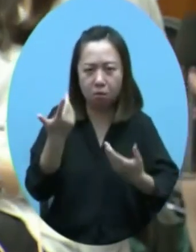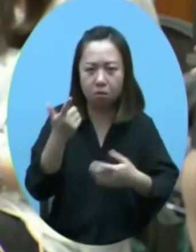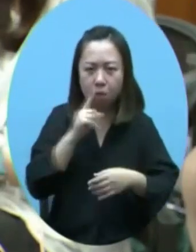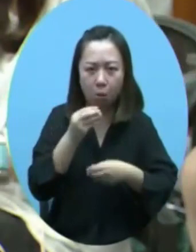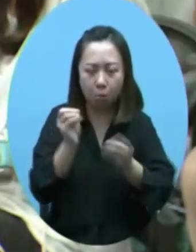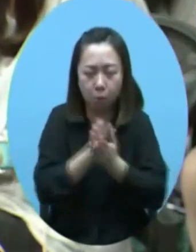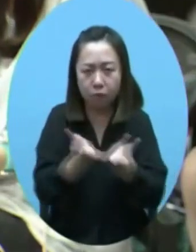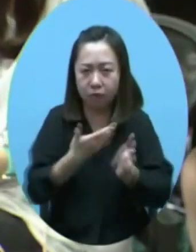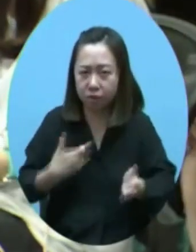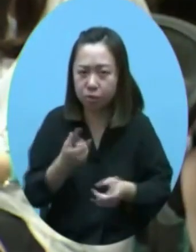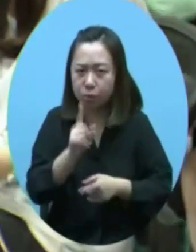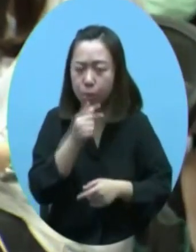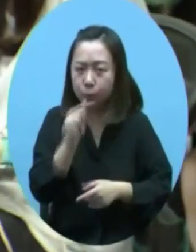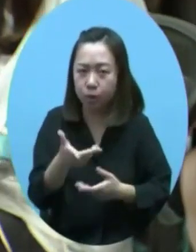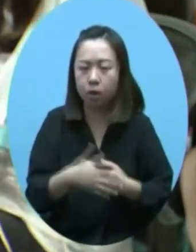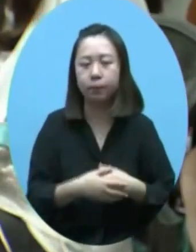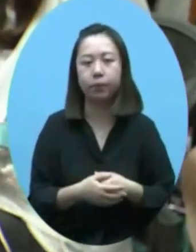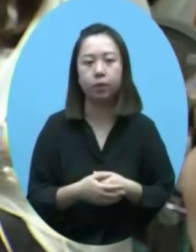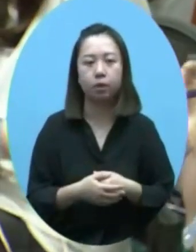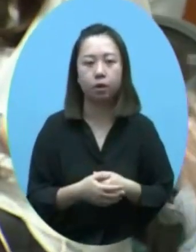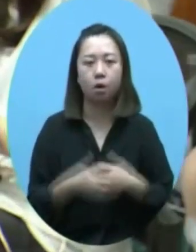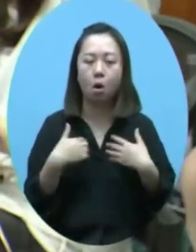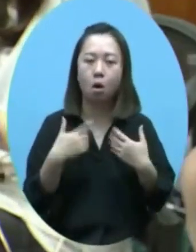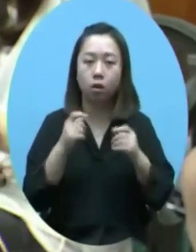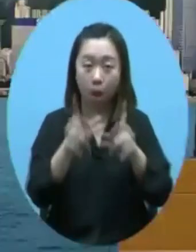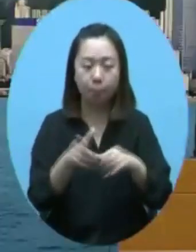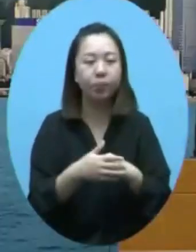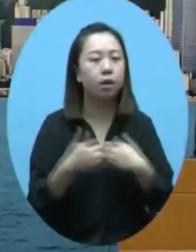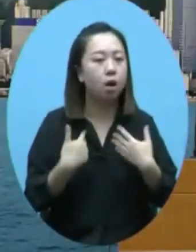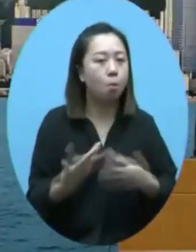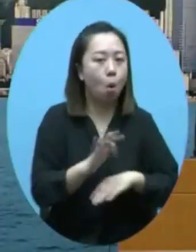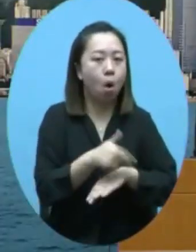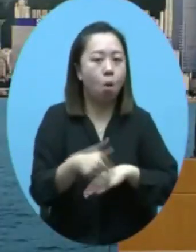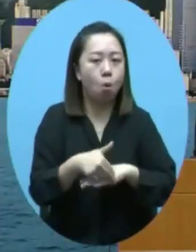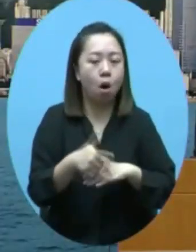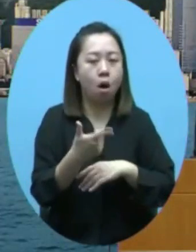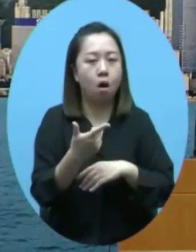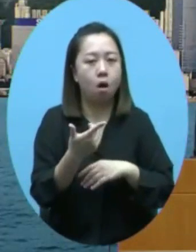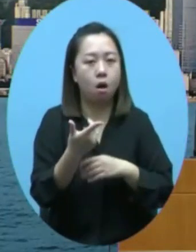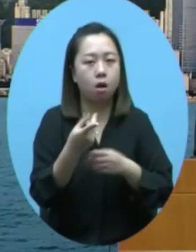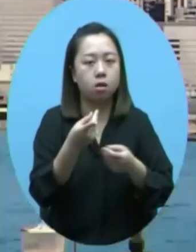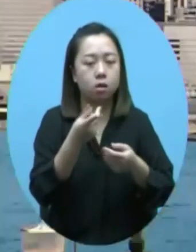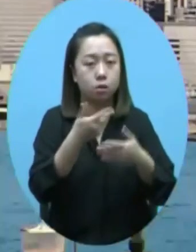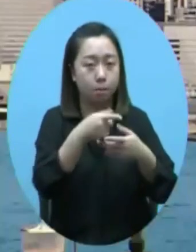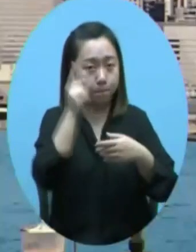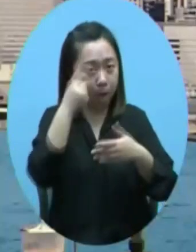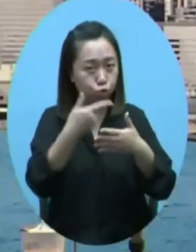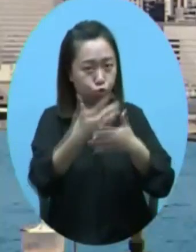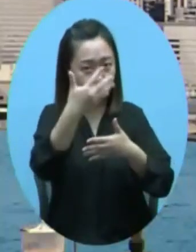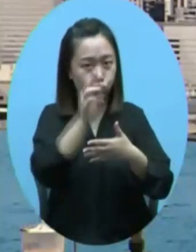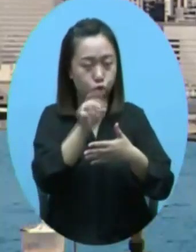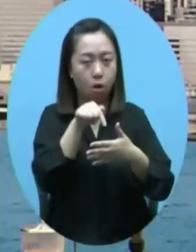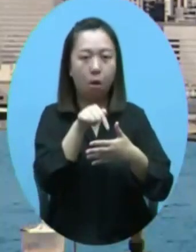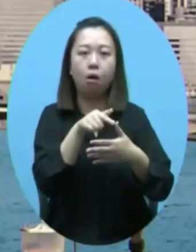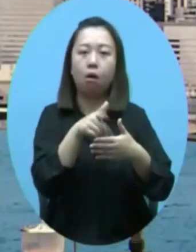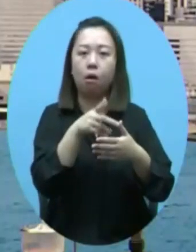We have no plans to evacuate the residents of the Ming Chun building because